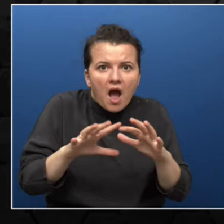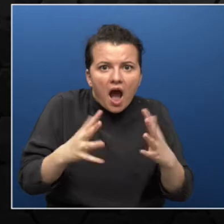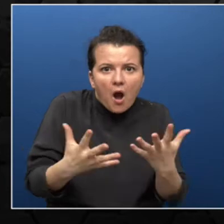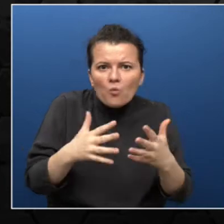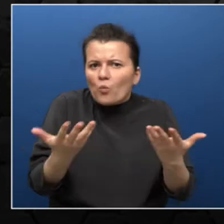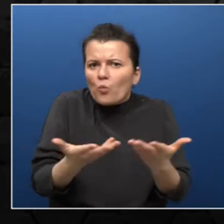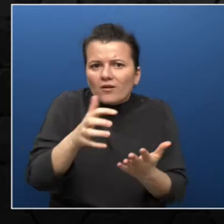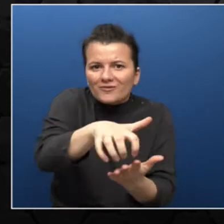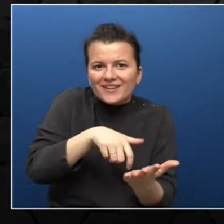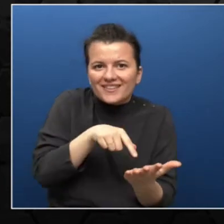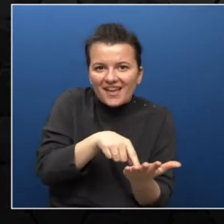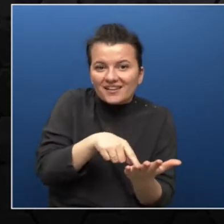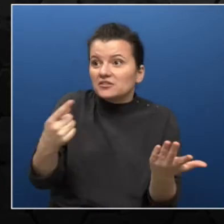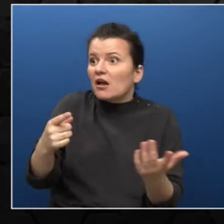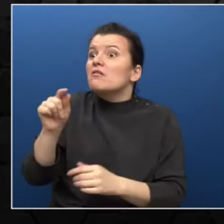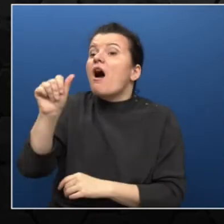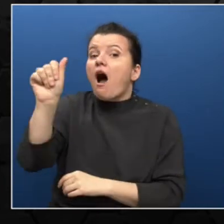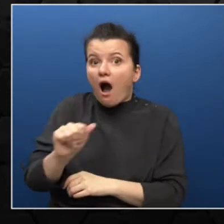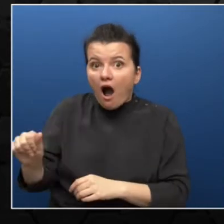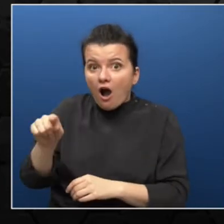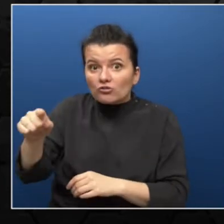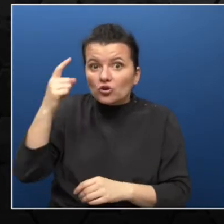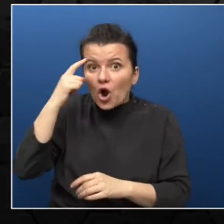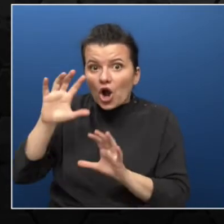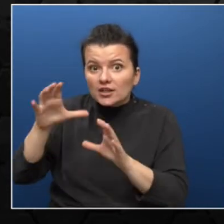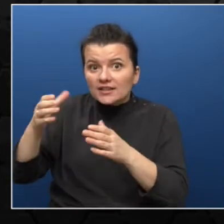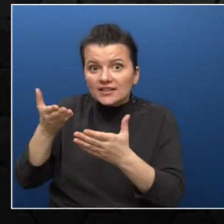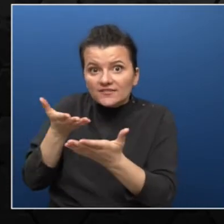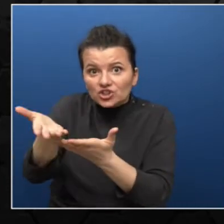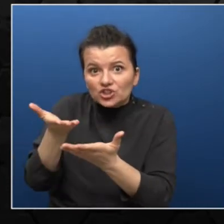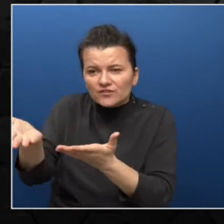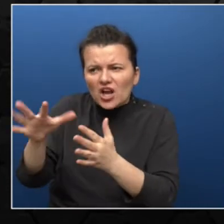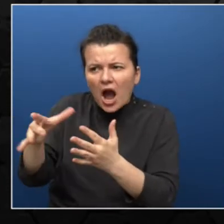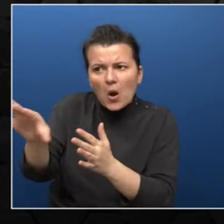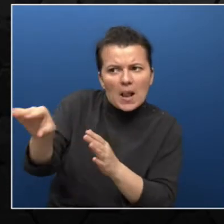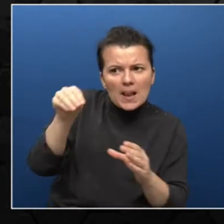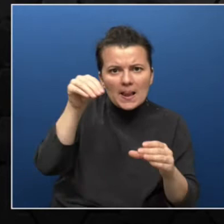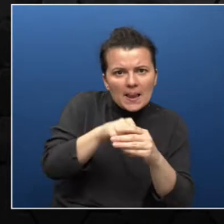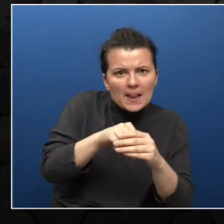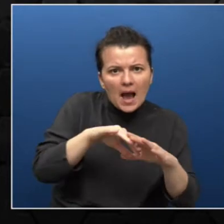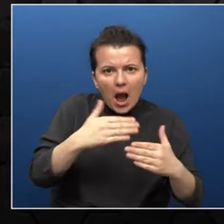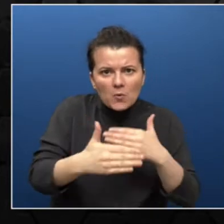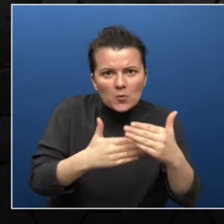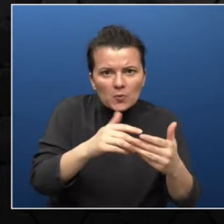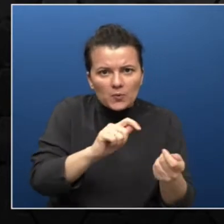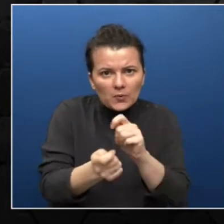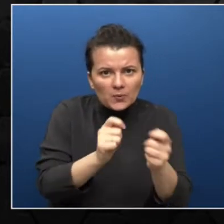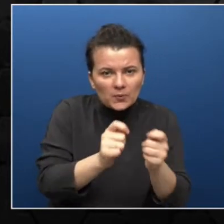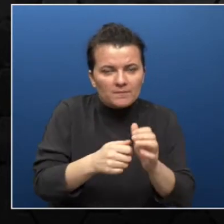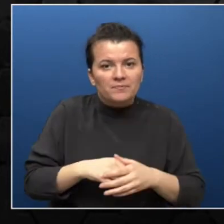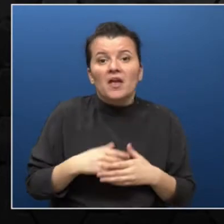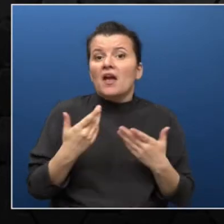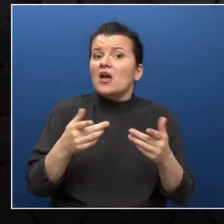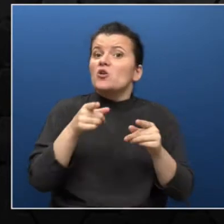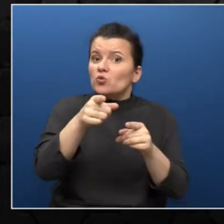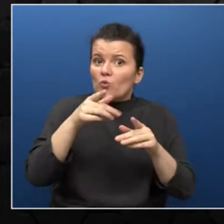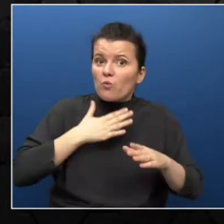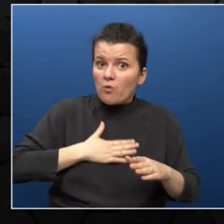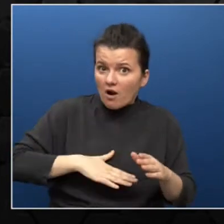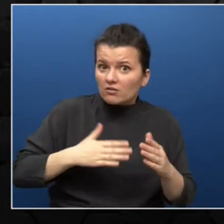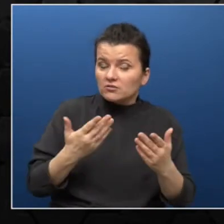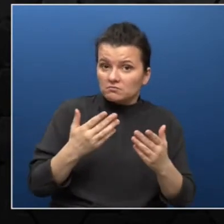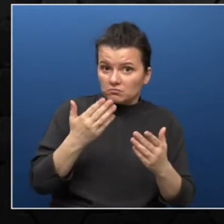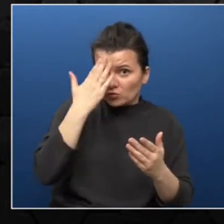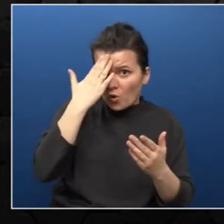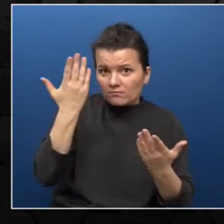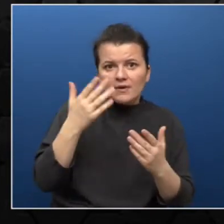we have a really amazing session that is going to, also help you learn more about these things, which is called Sentiment Analysis